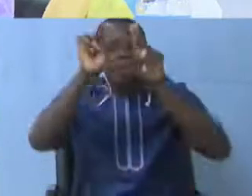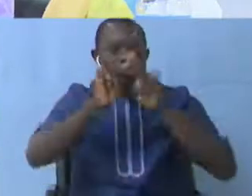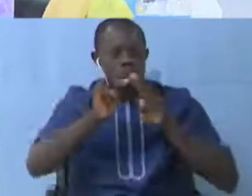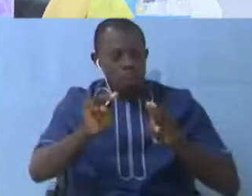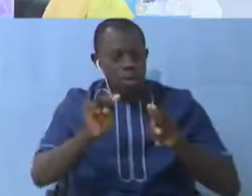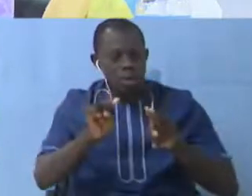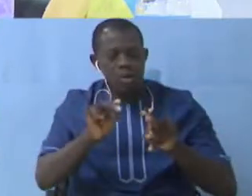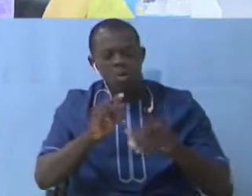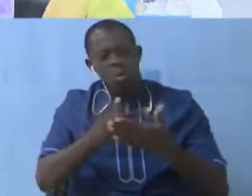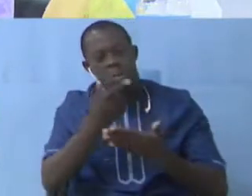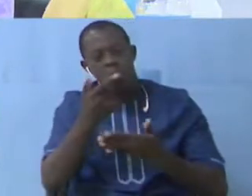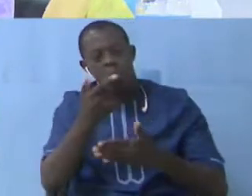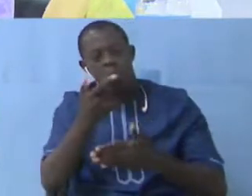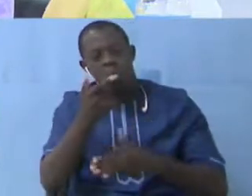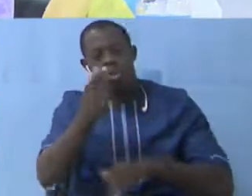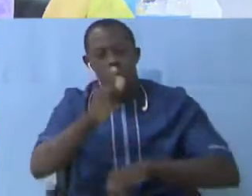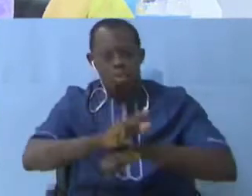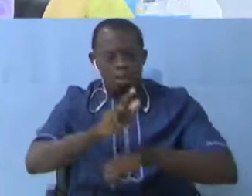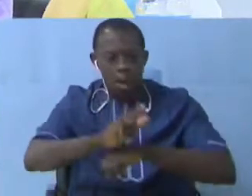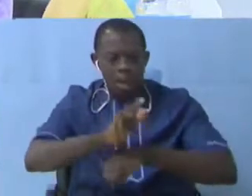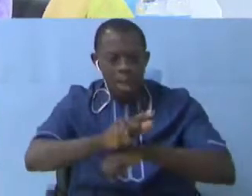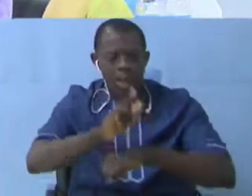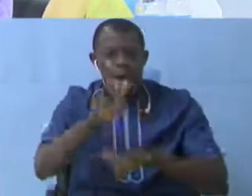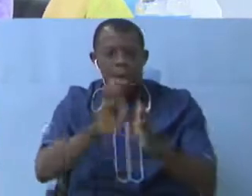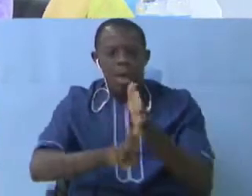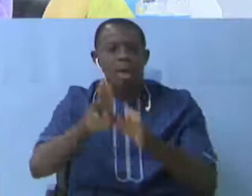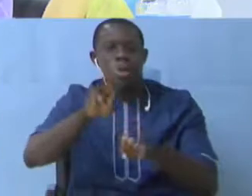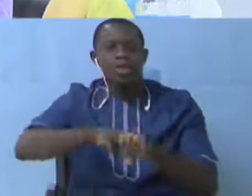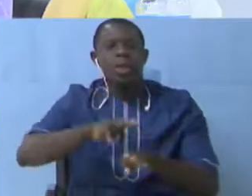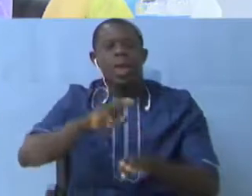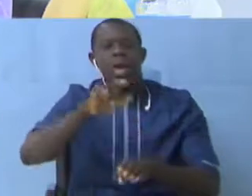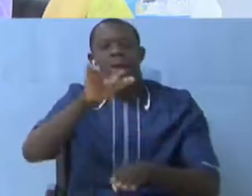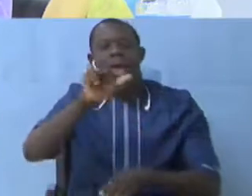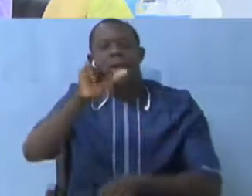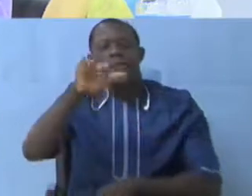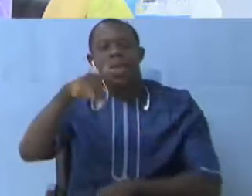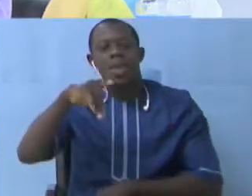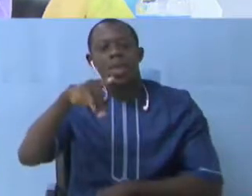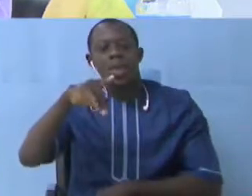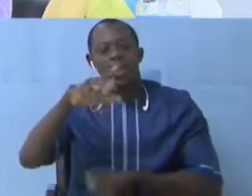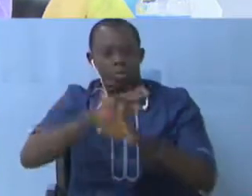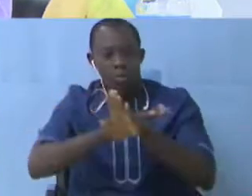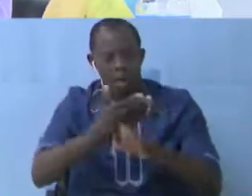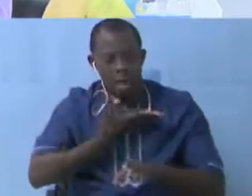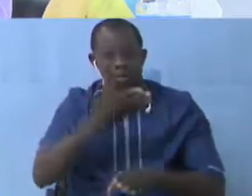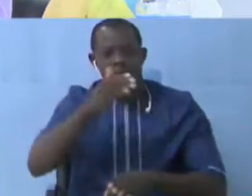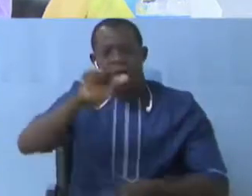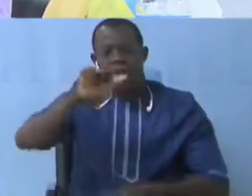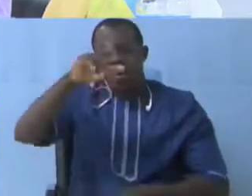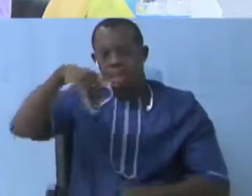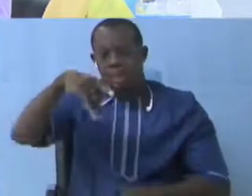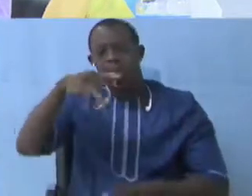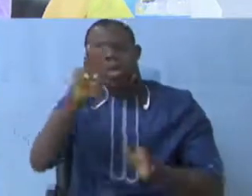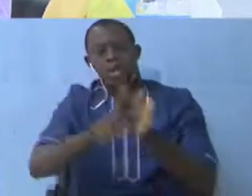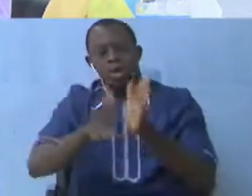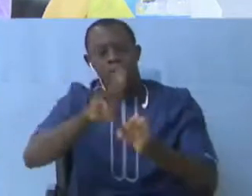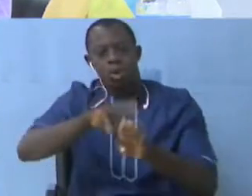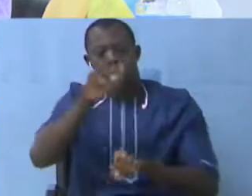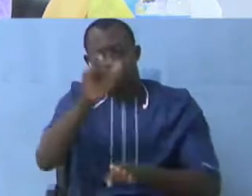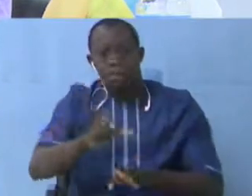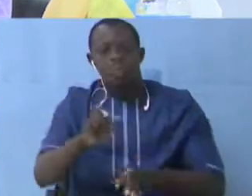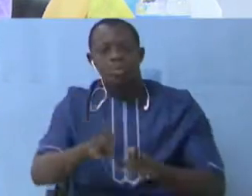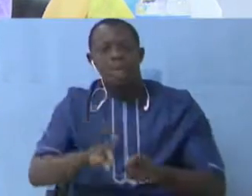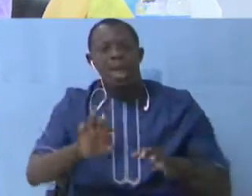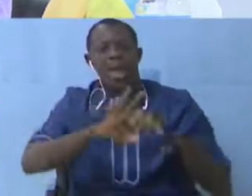local reporter to AP. ci wàlli report boo xam ne mu ngi ko doon defal AP.